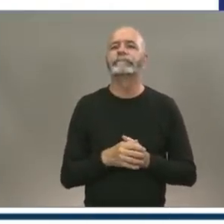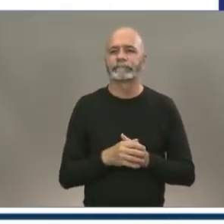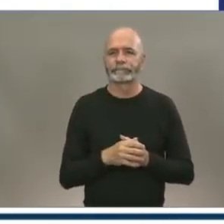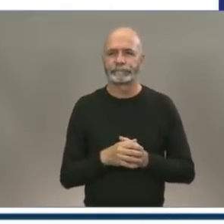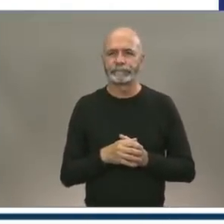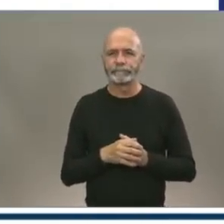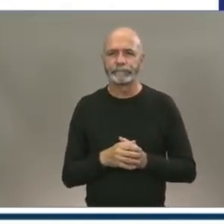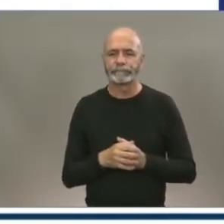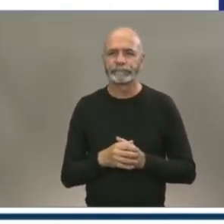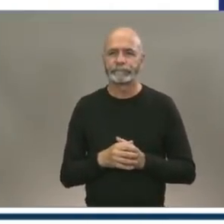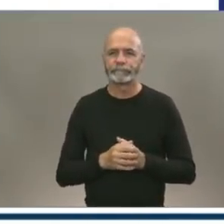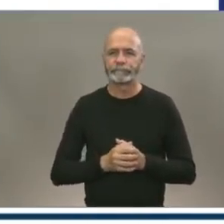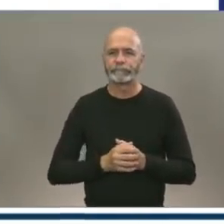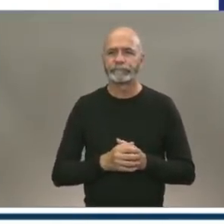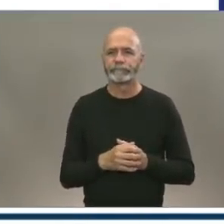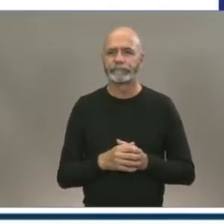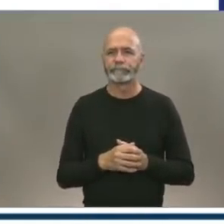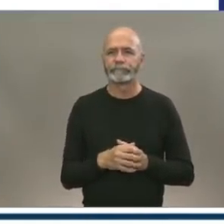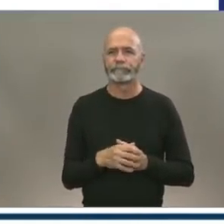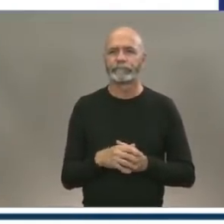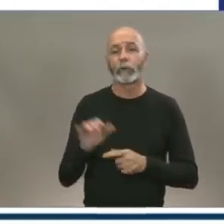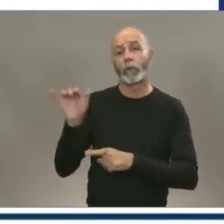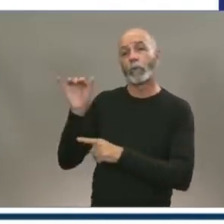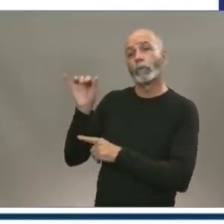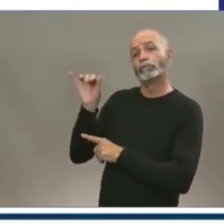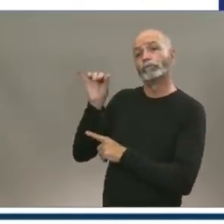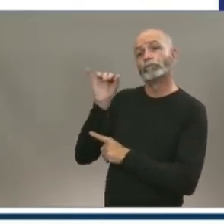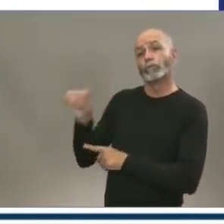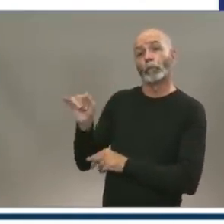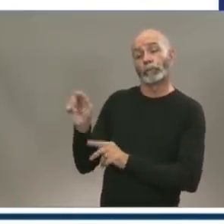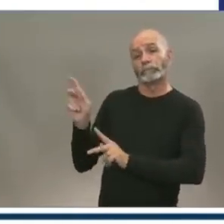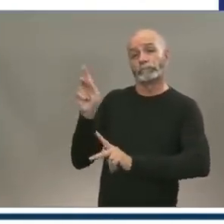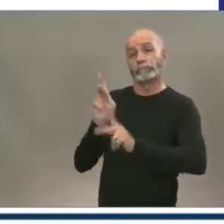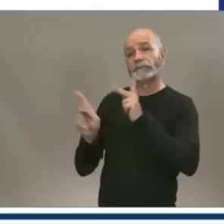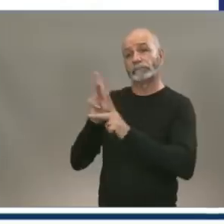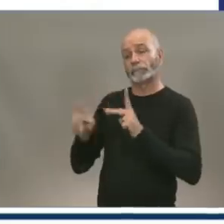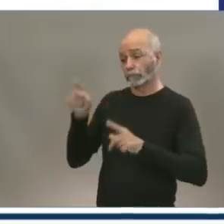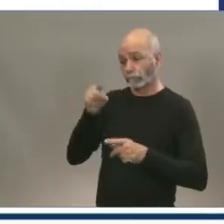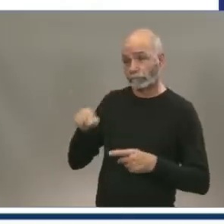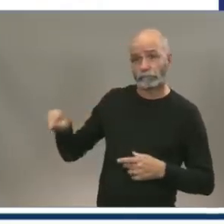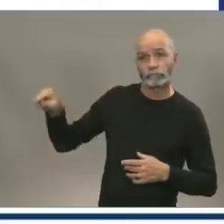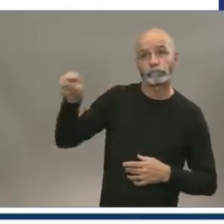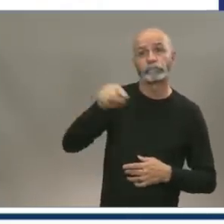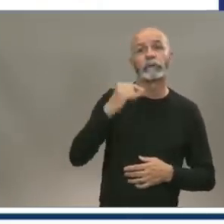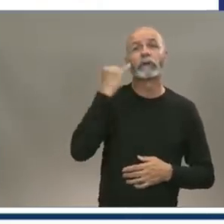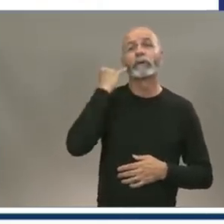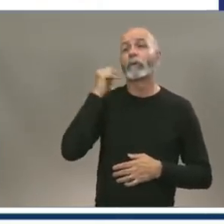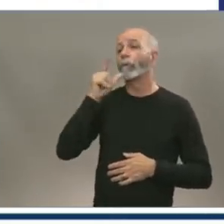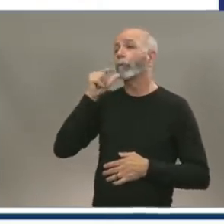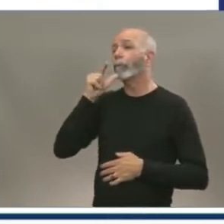to be perhaps registered so the province is at least aware of them when they're happening to help with enforcement?